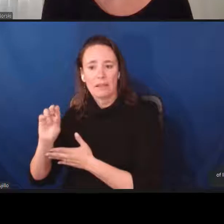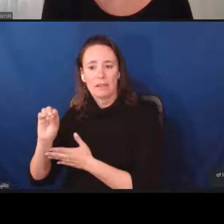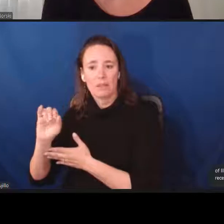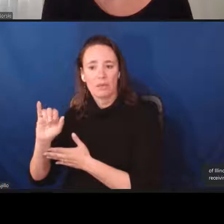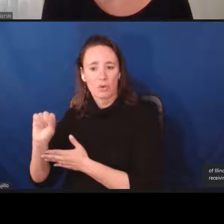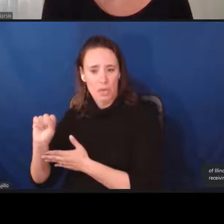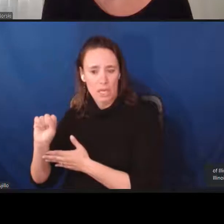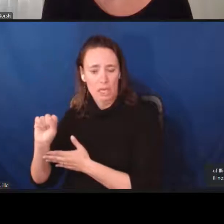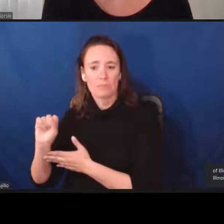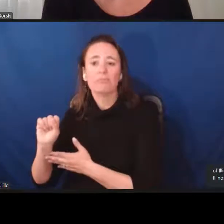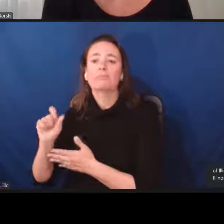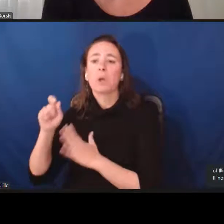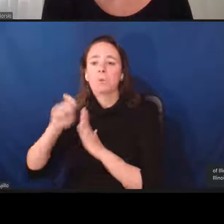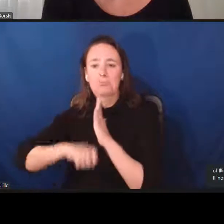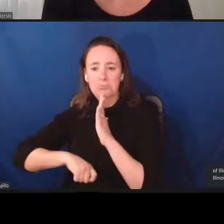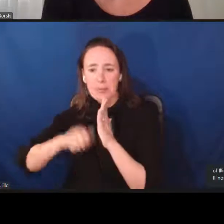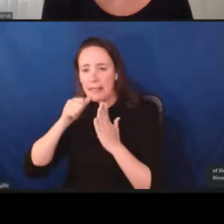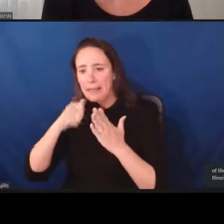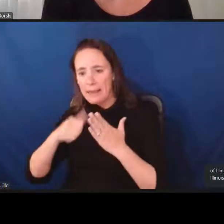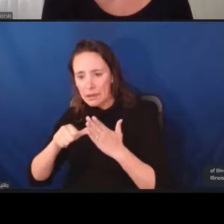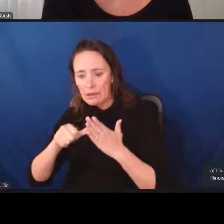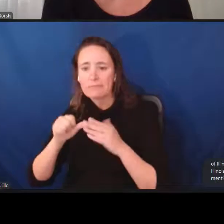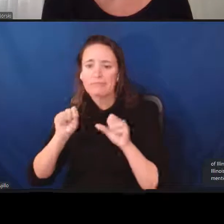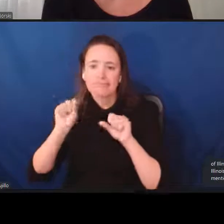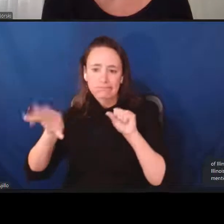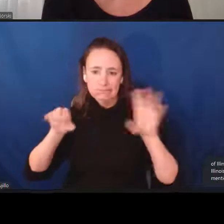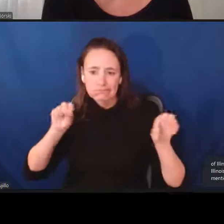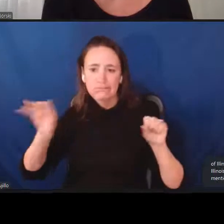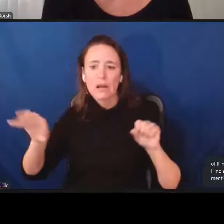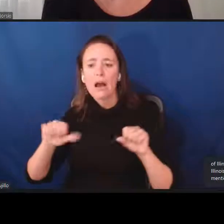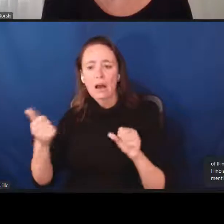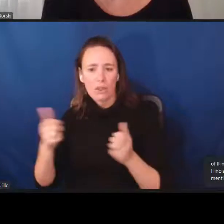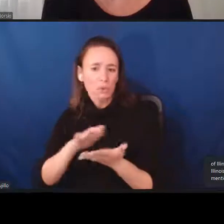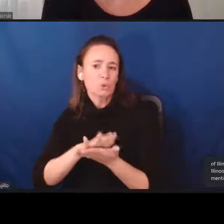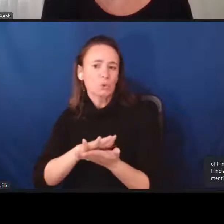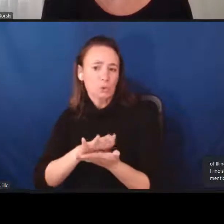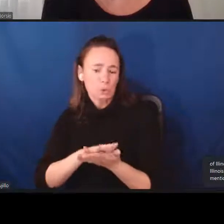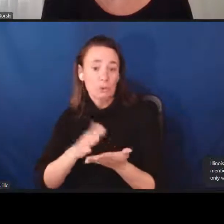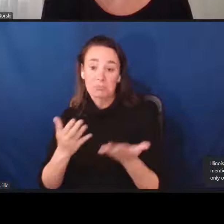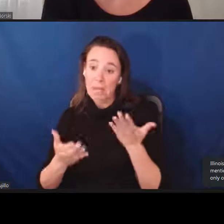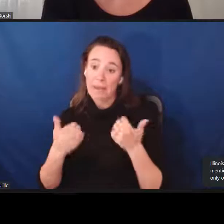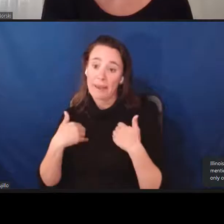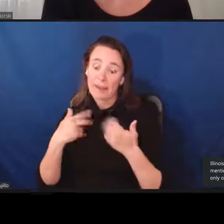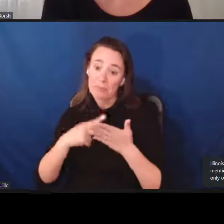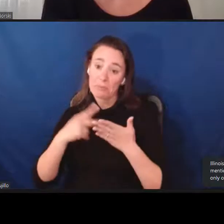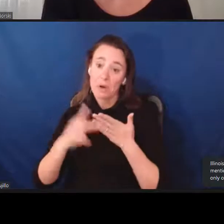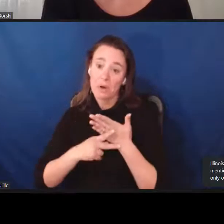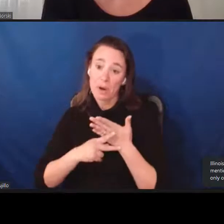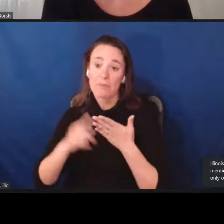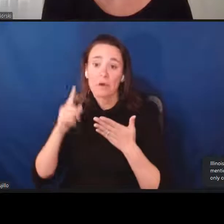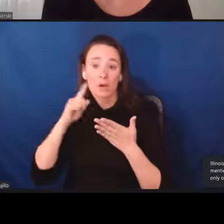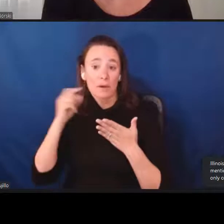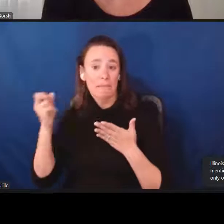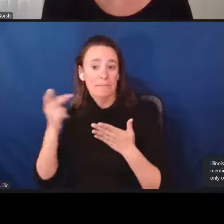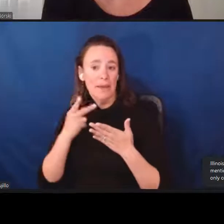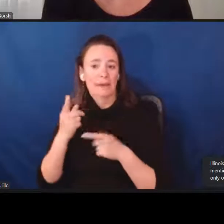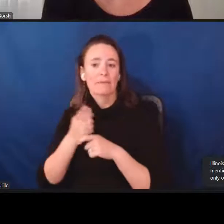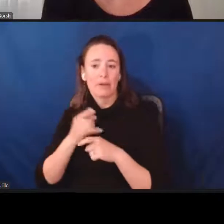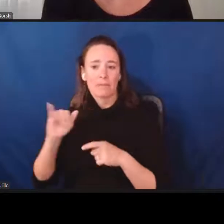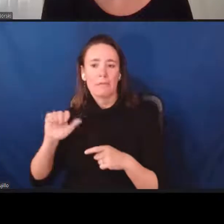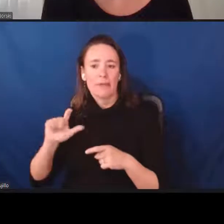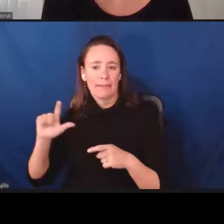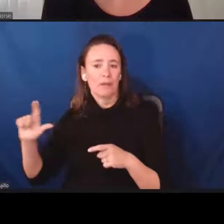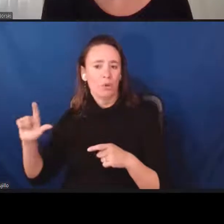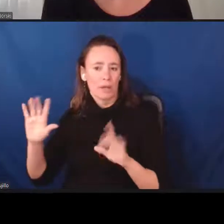of Illinois and all these other schools that people mentioned that might have programs. And the only one I heard back from was Illinois. And I